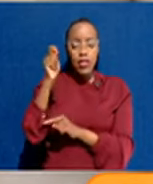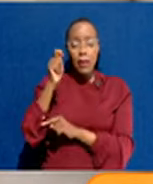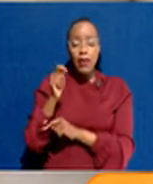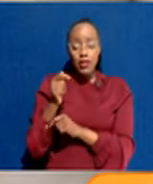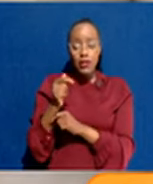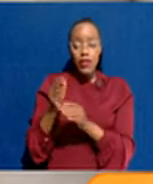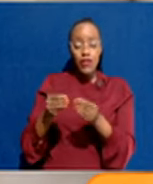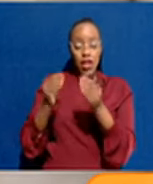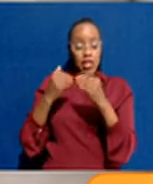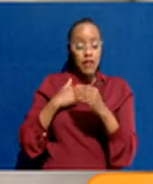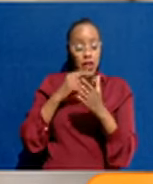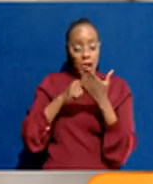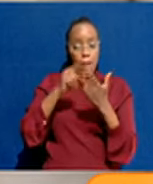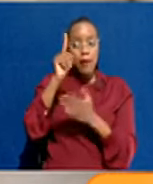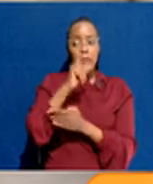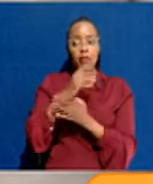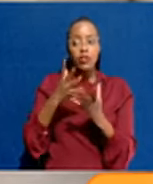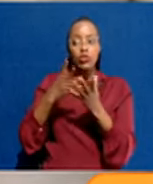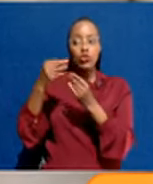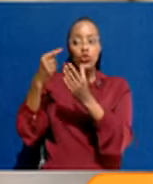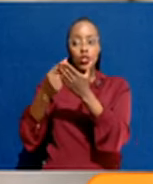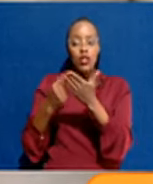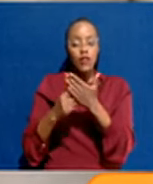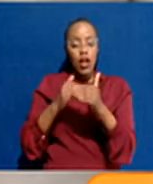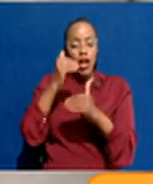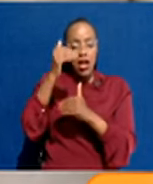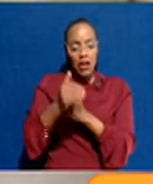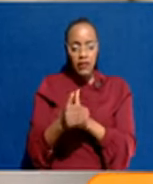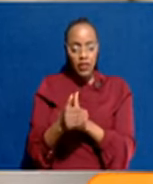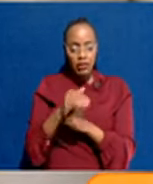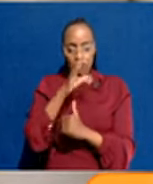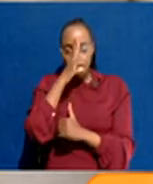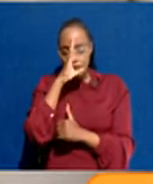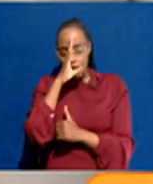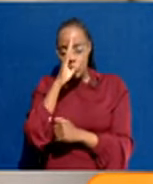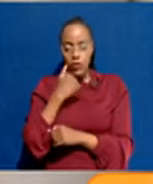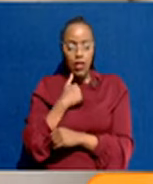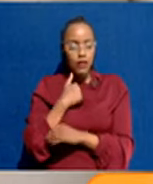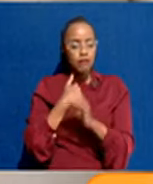an okay to inquire the negotiation. After that,